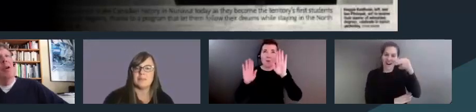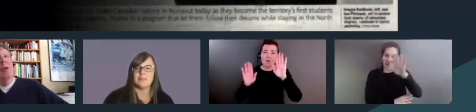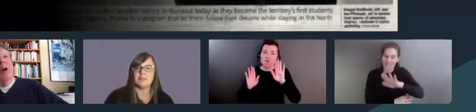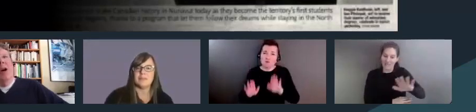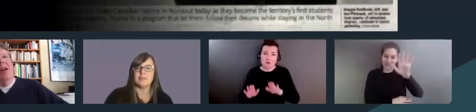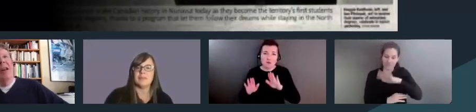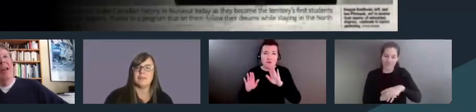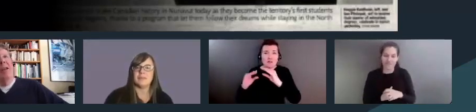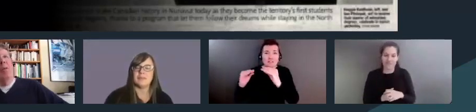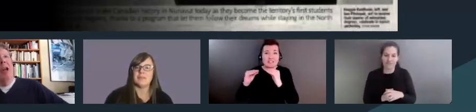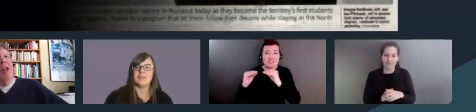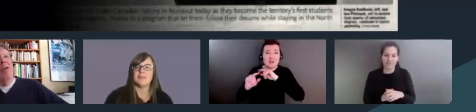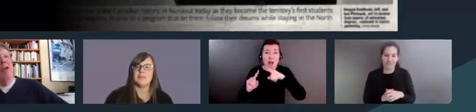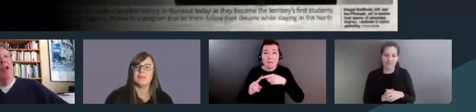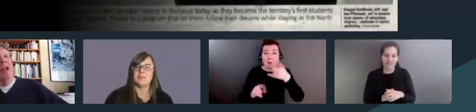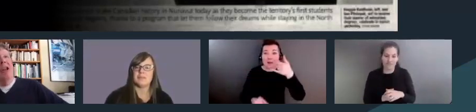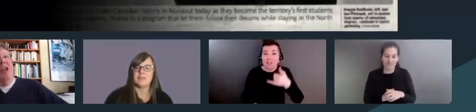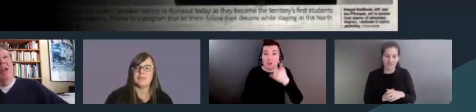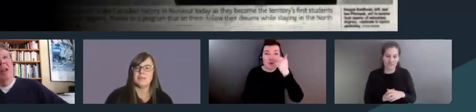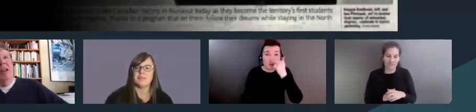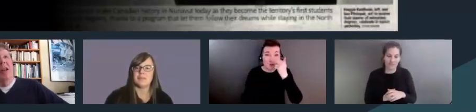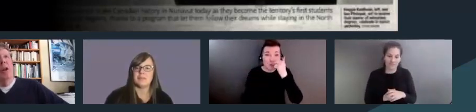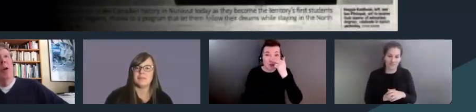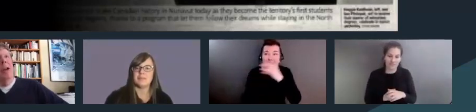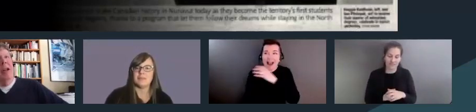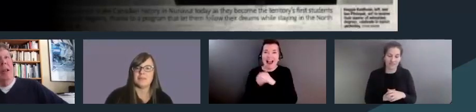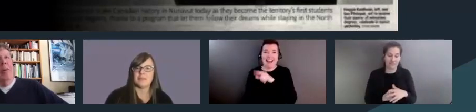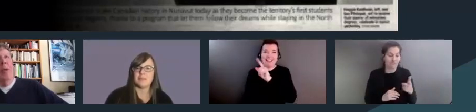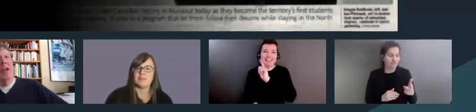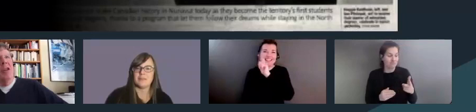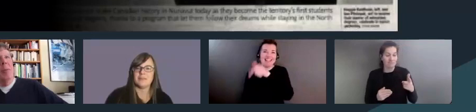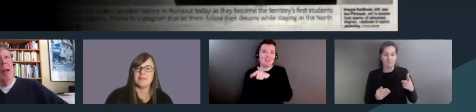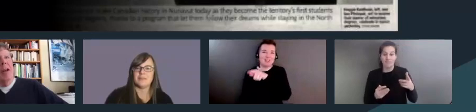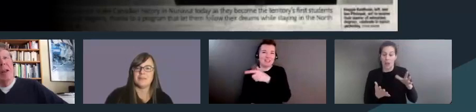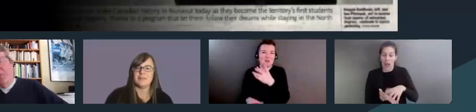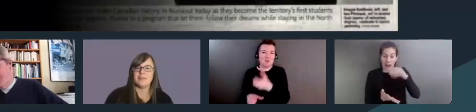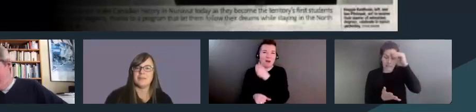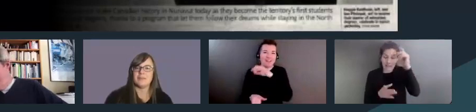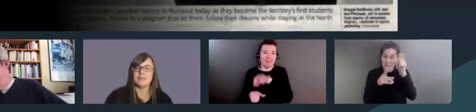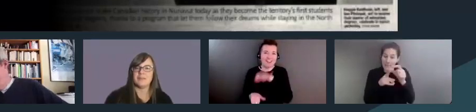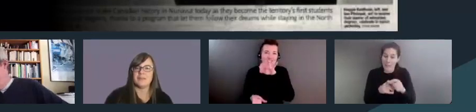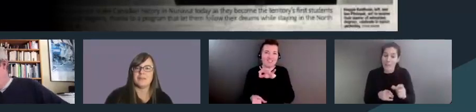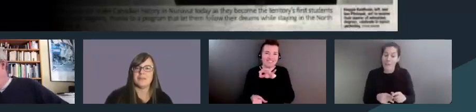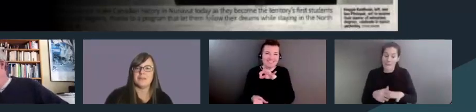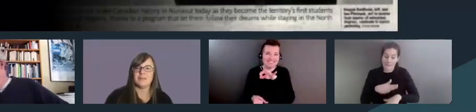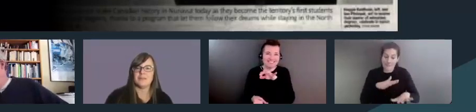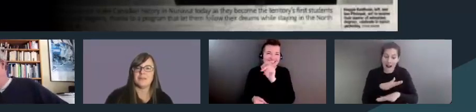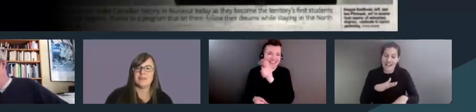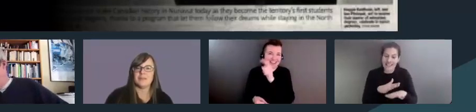but also on his winning the first election in Igloolik that he participated in.